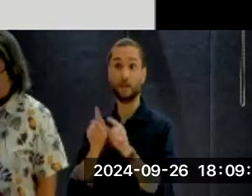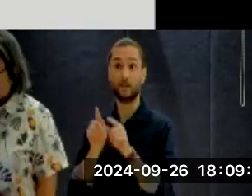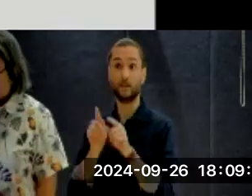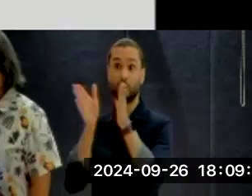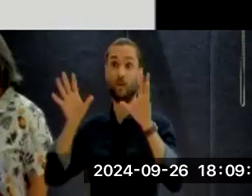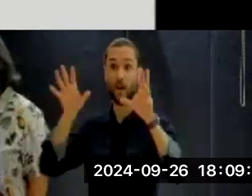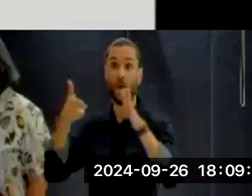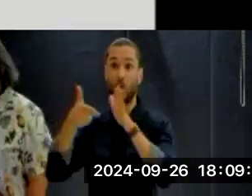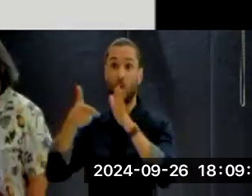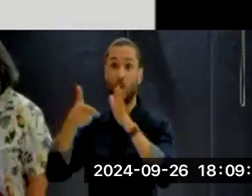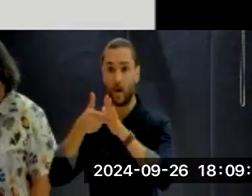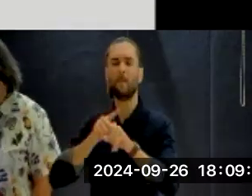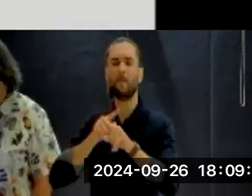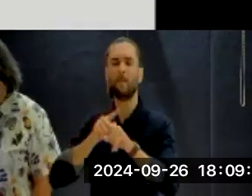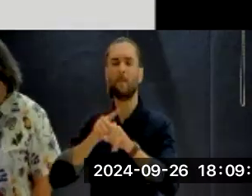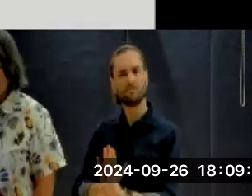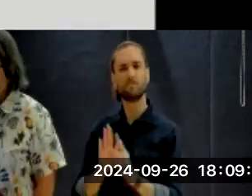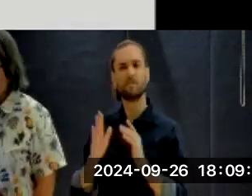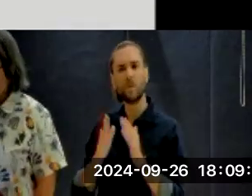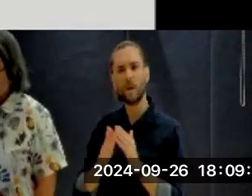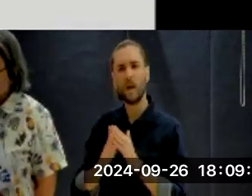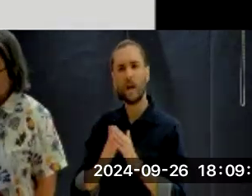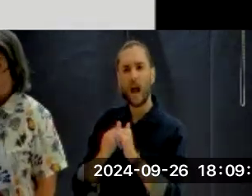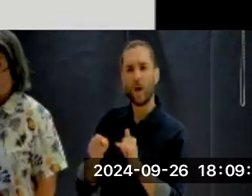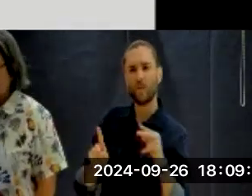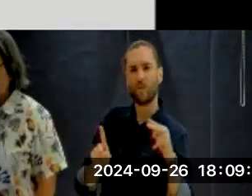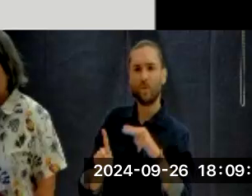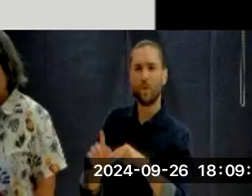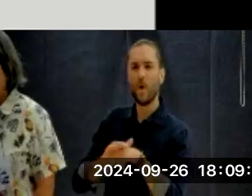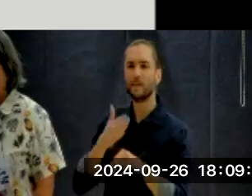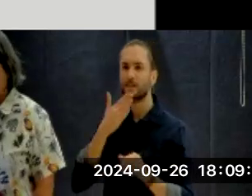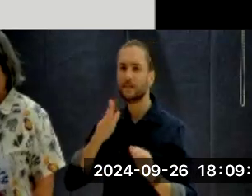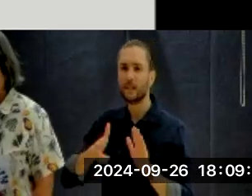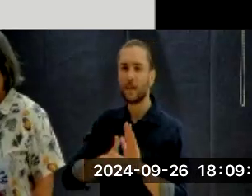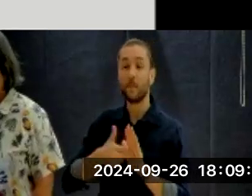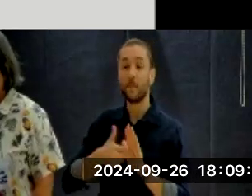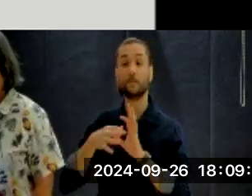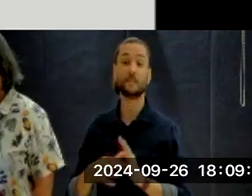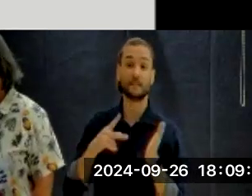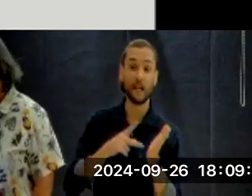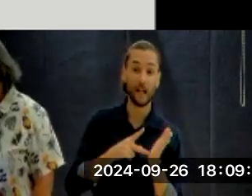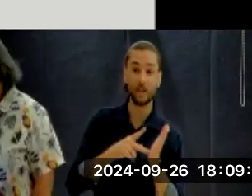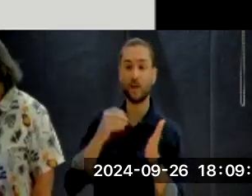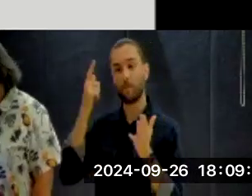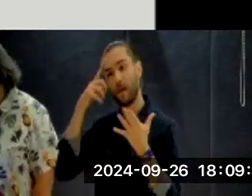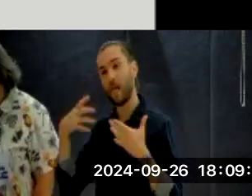communities, a lot of stigma around, especially psychiatric and mental health disability.